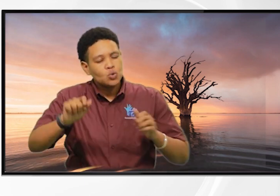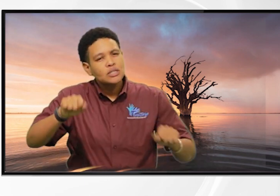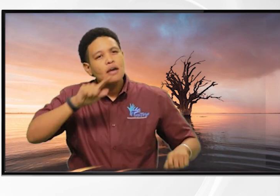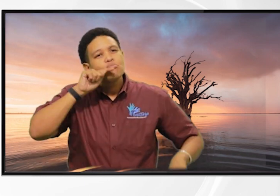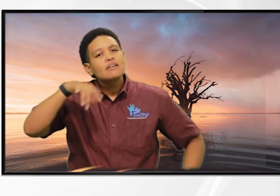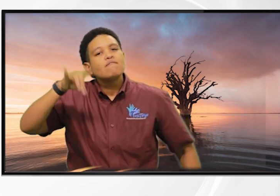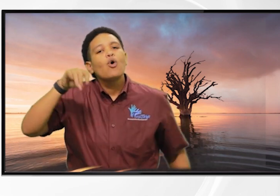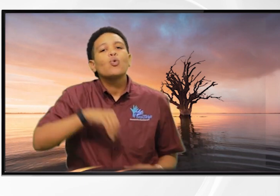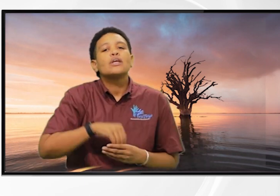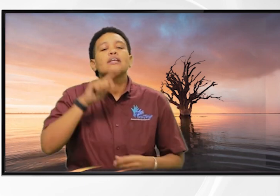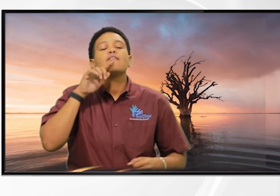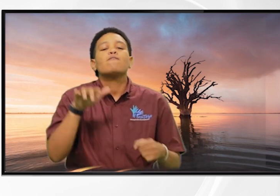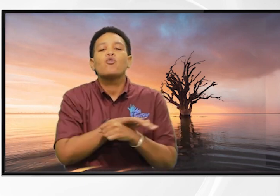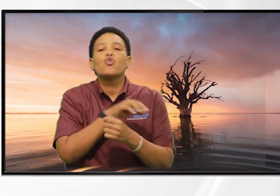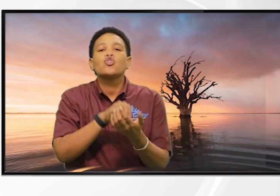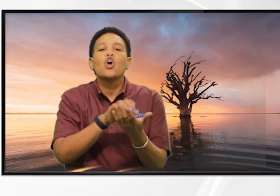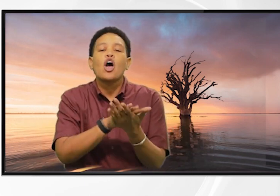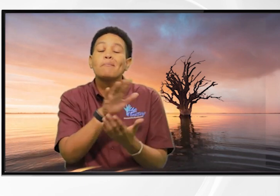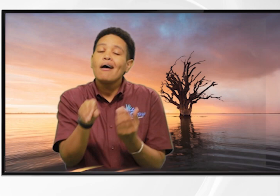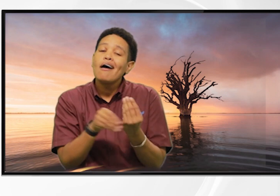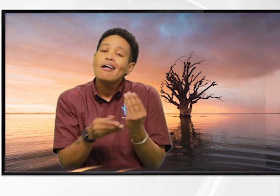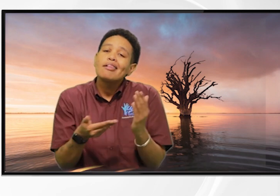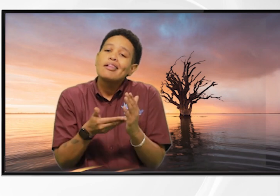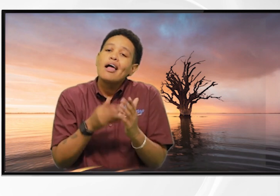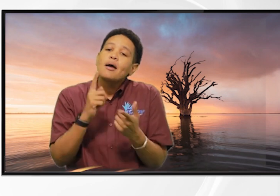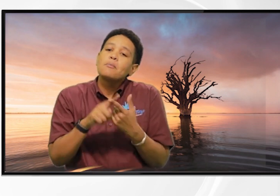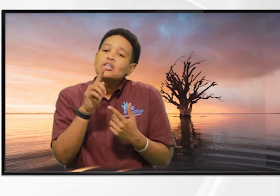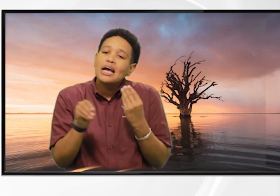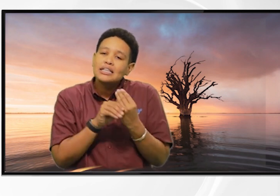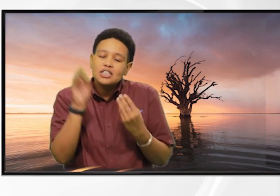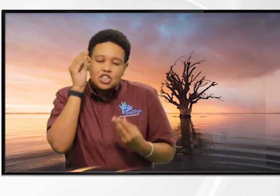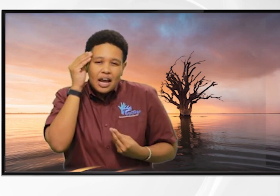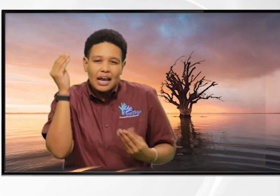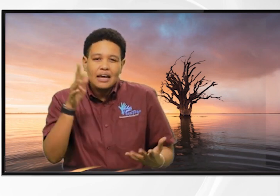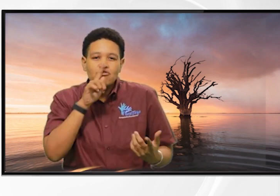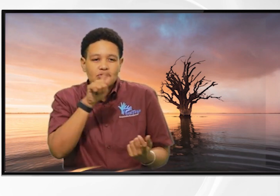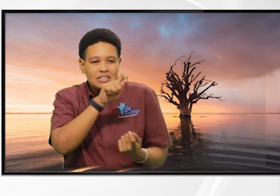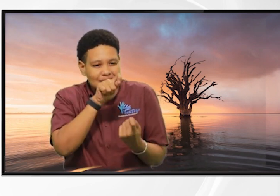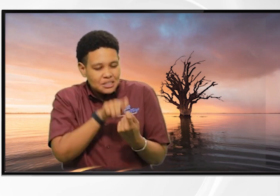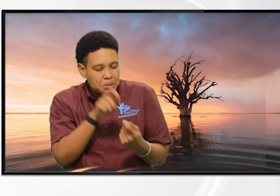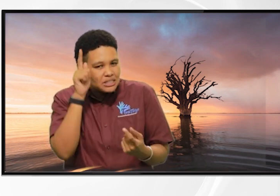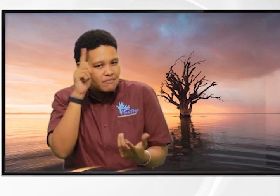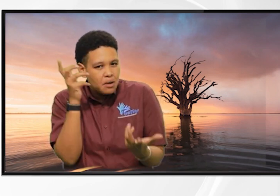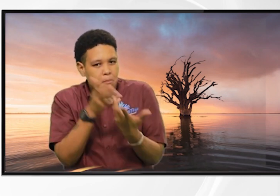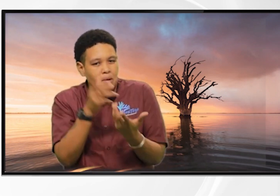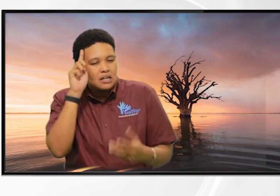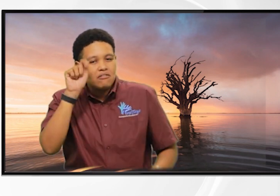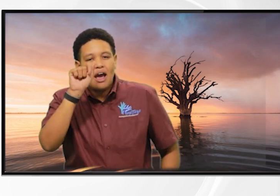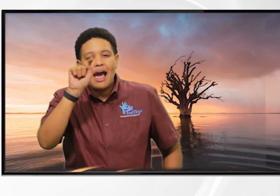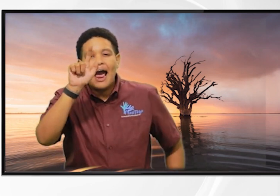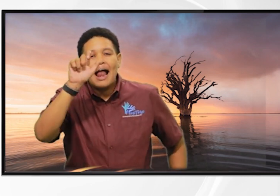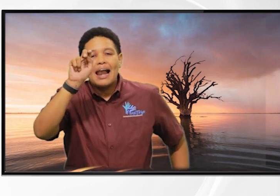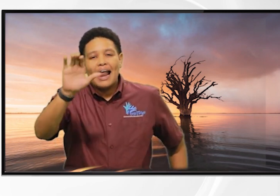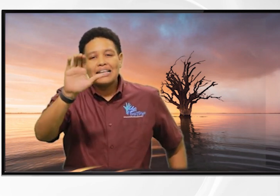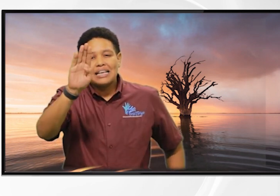be found in the full document, as well as additional information specific for the Atlantic